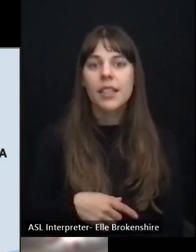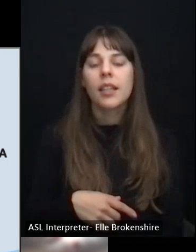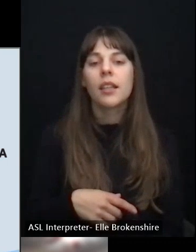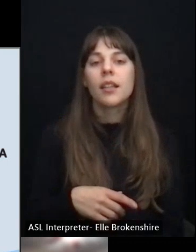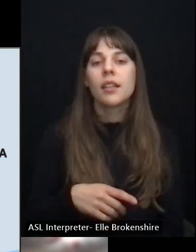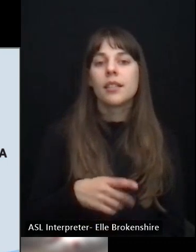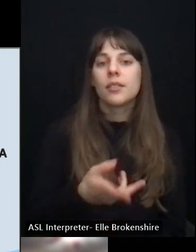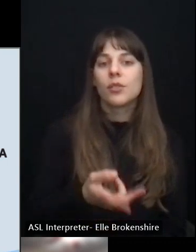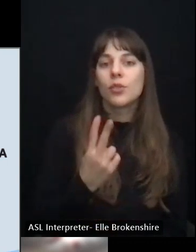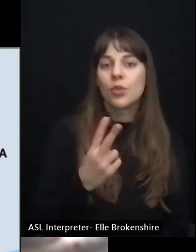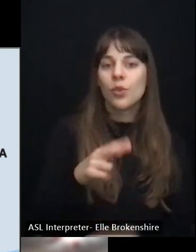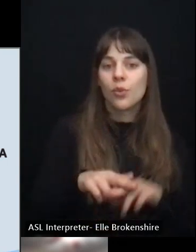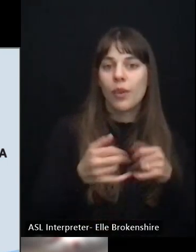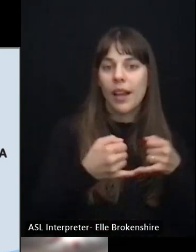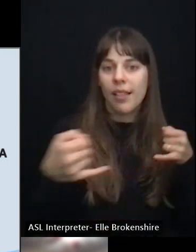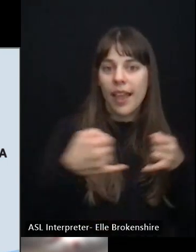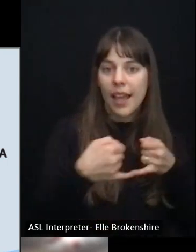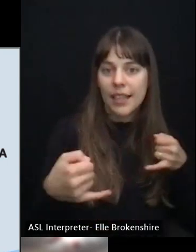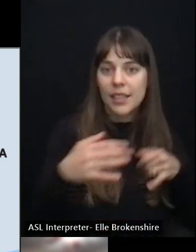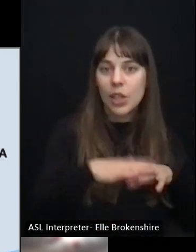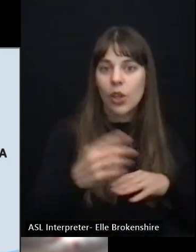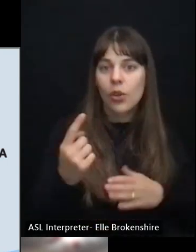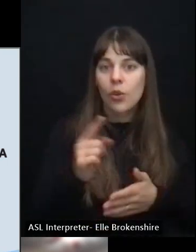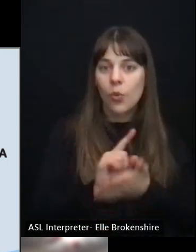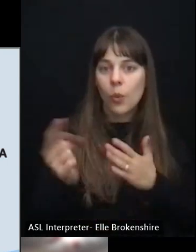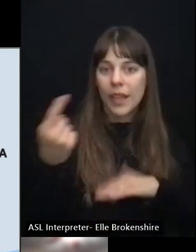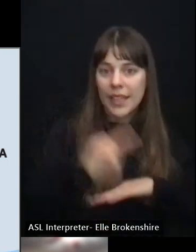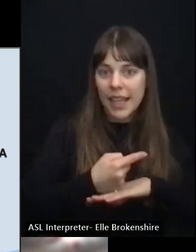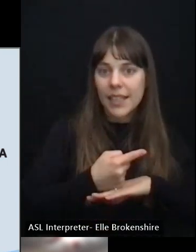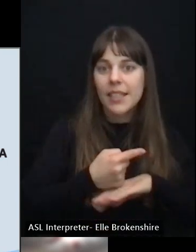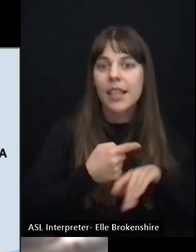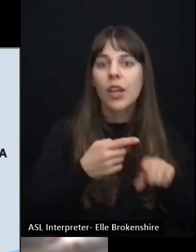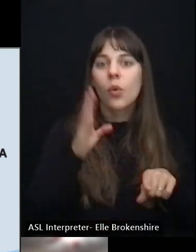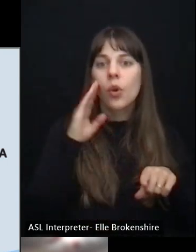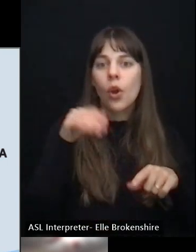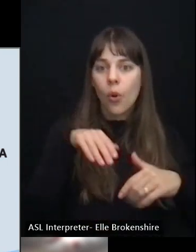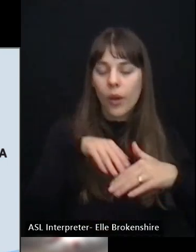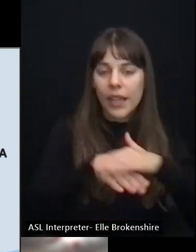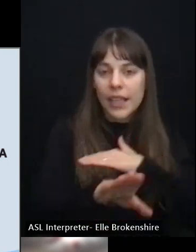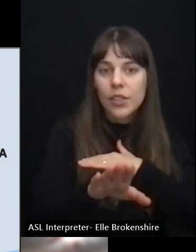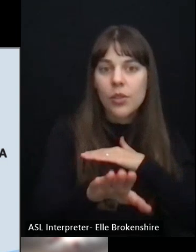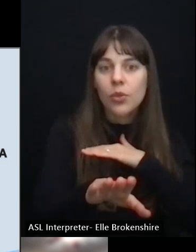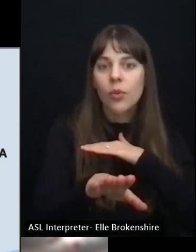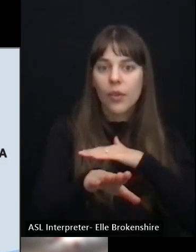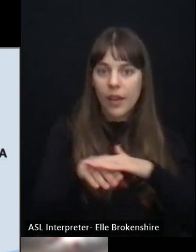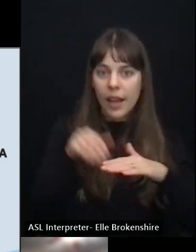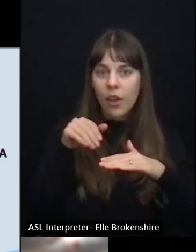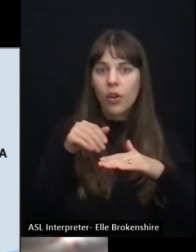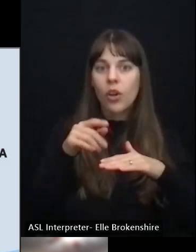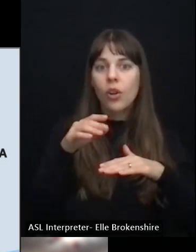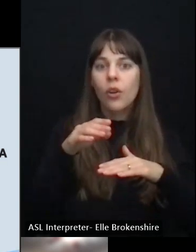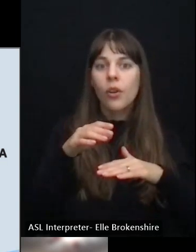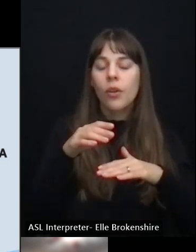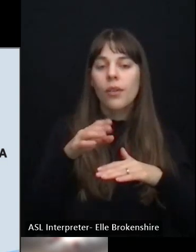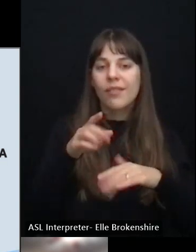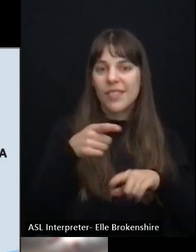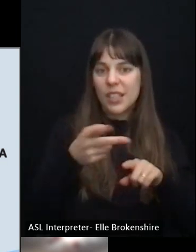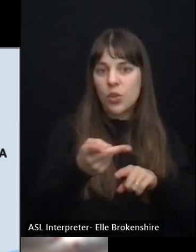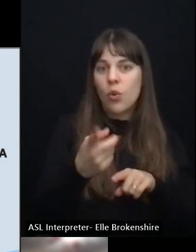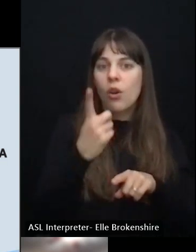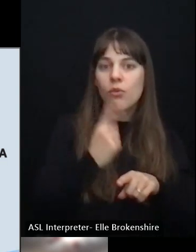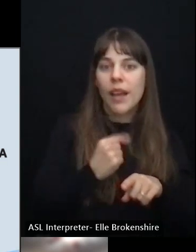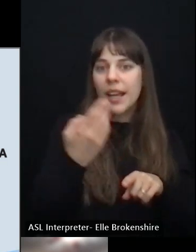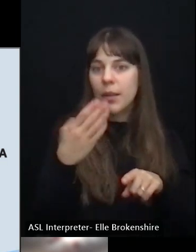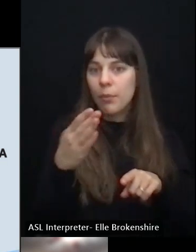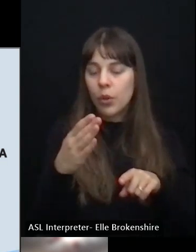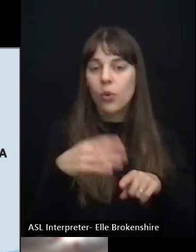line with a connection at Washington Junction. So folks on the Silver Line will be able to connect to the blue line and continue into downtown and vice